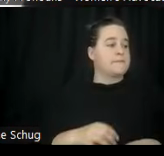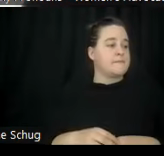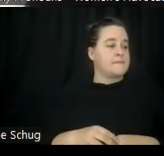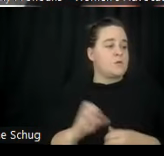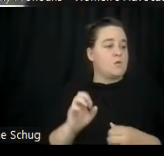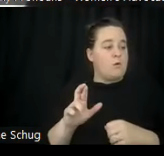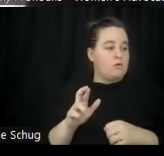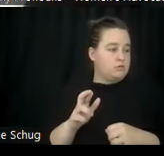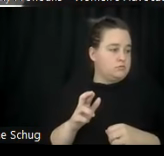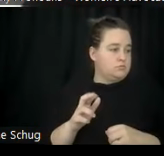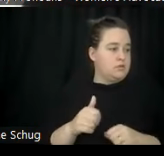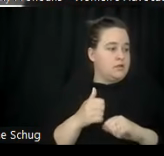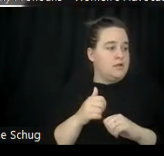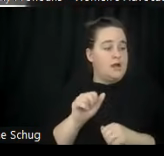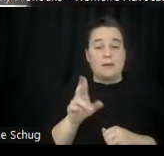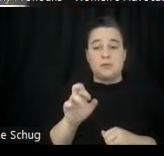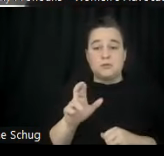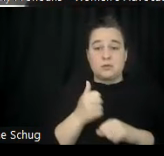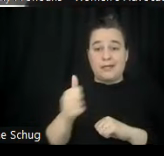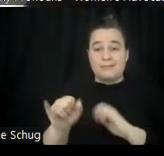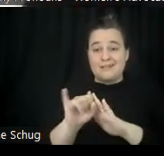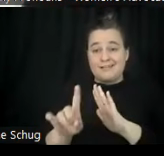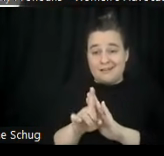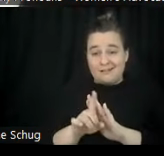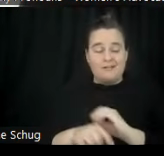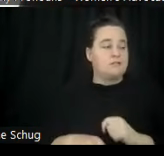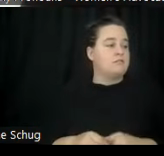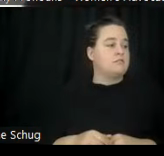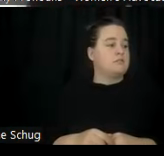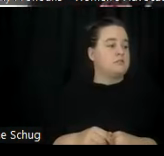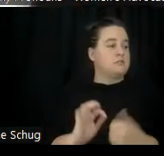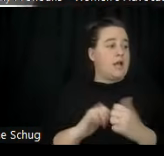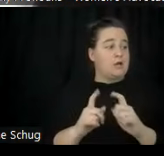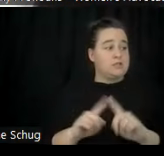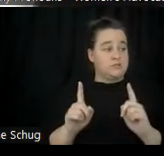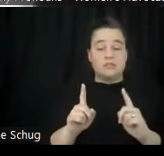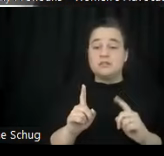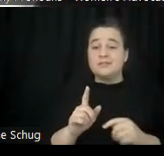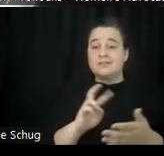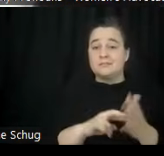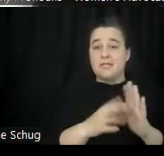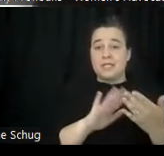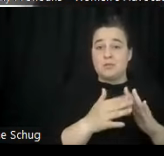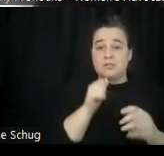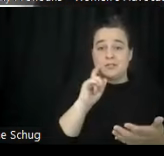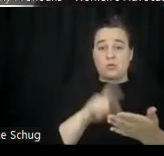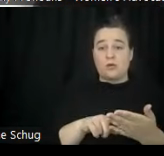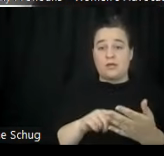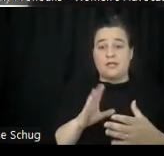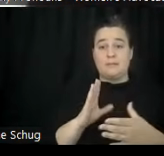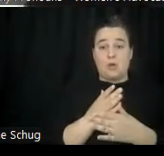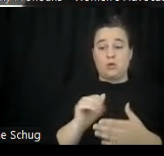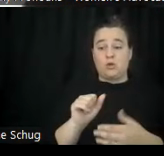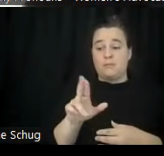then how it's different from straight domestic violence. Some communities may not identify partner abuse